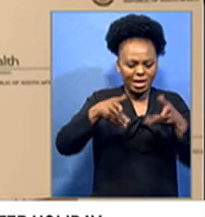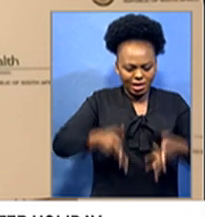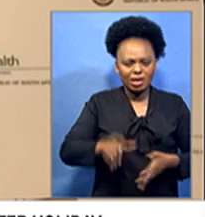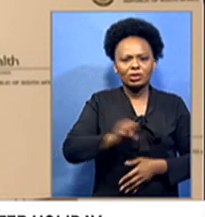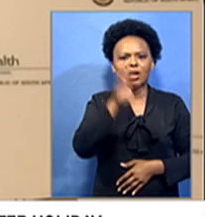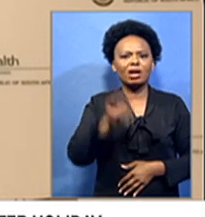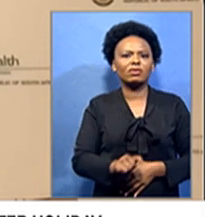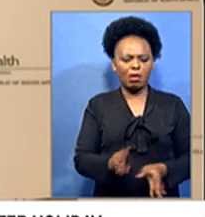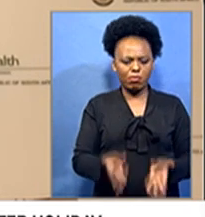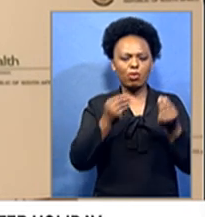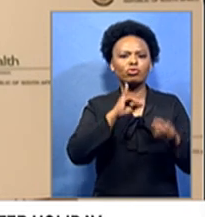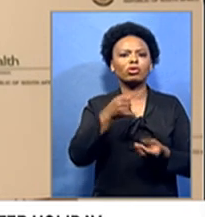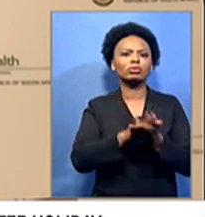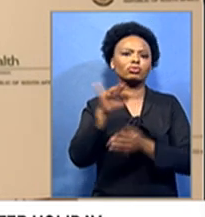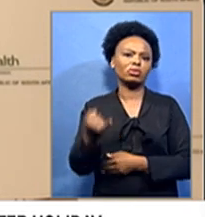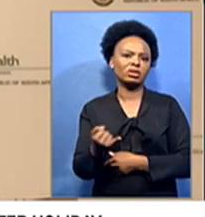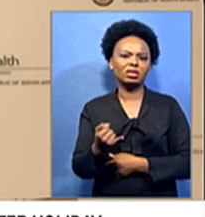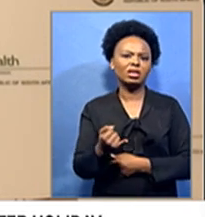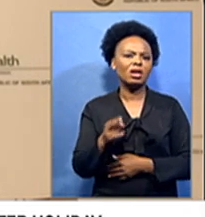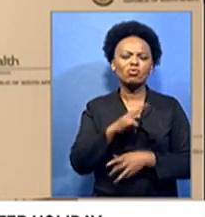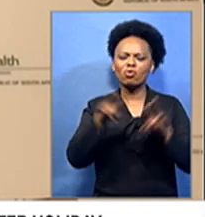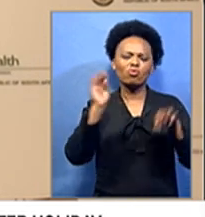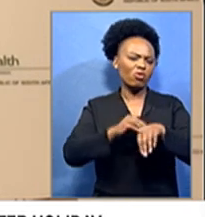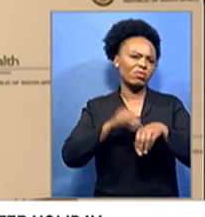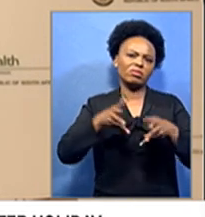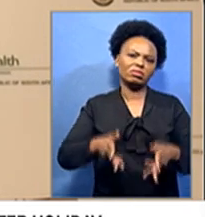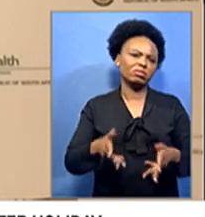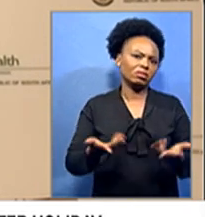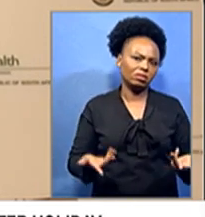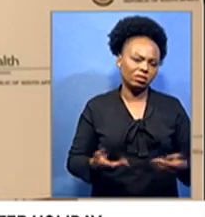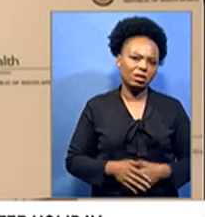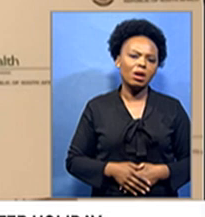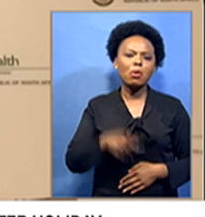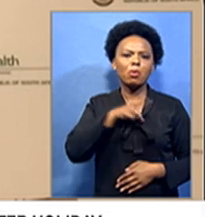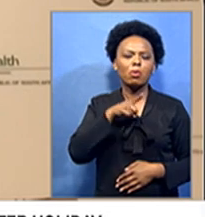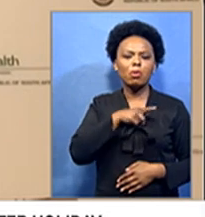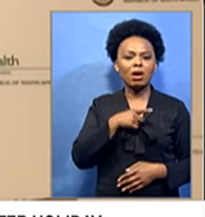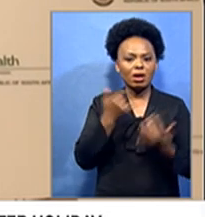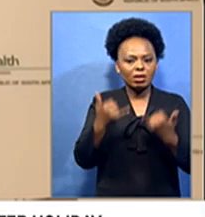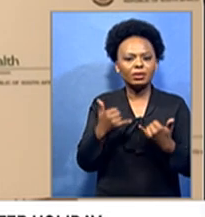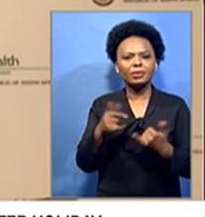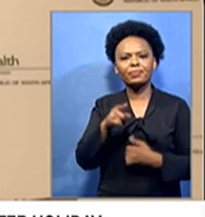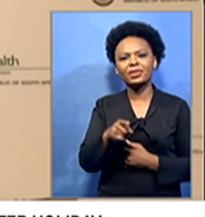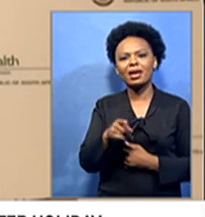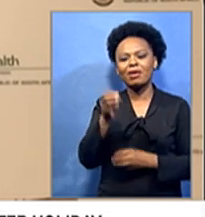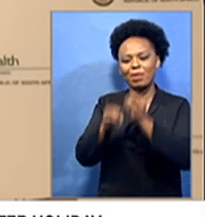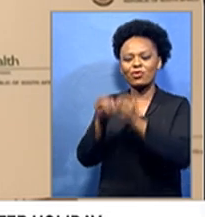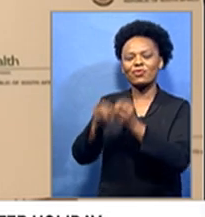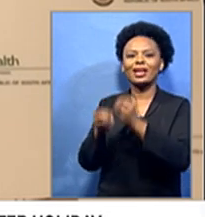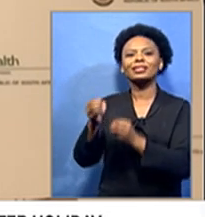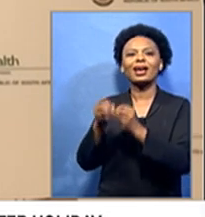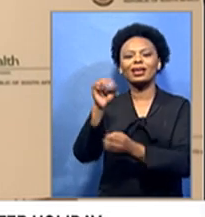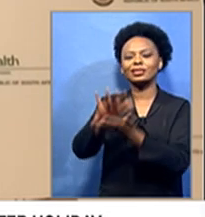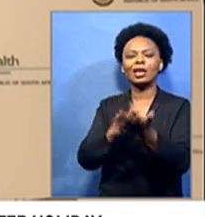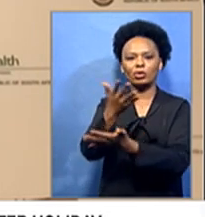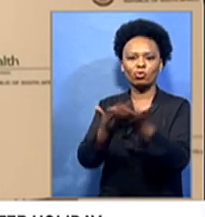a delay here. The issue is that we're going according to the manufacturing schedule of the company.